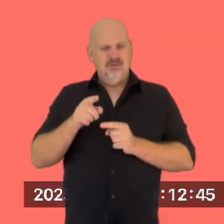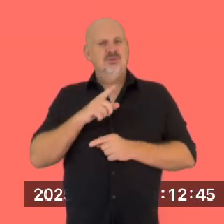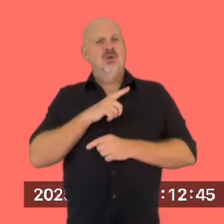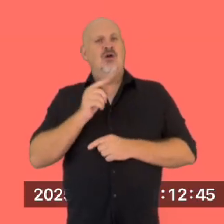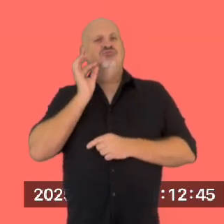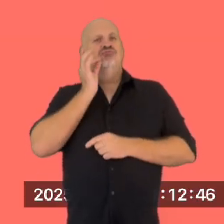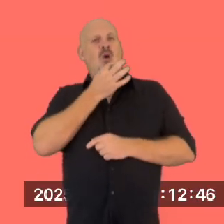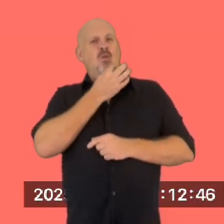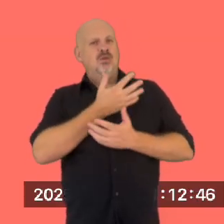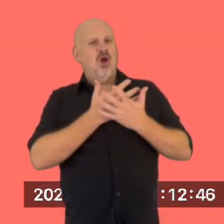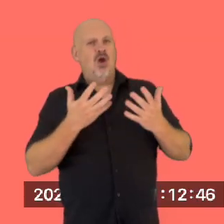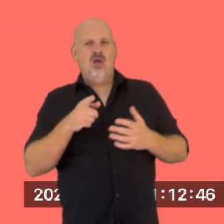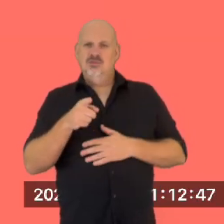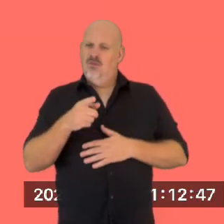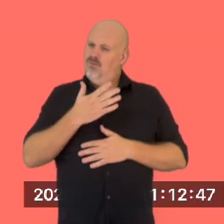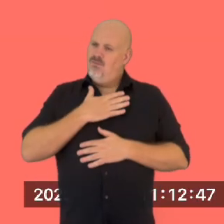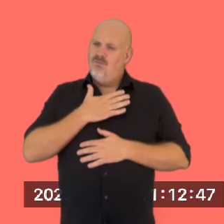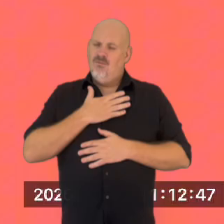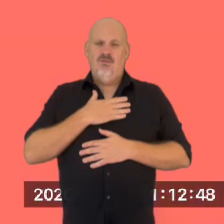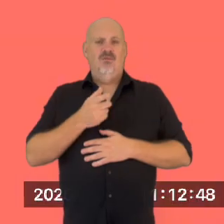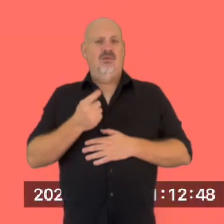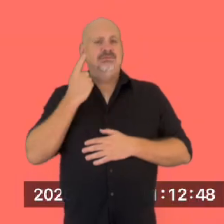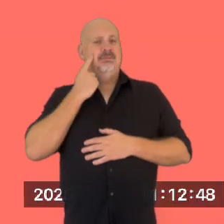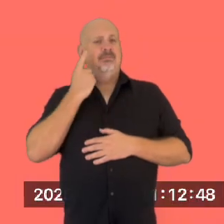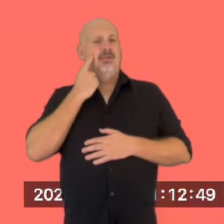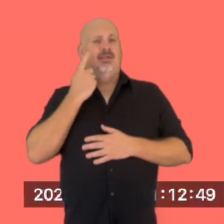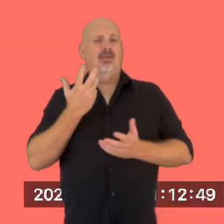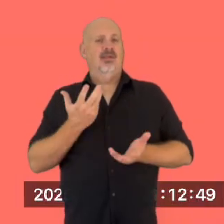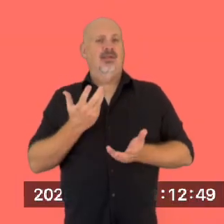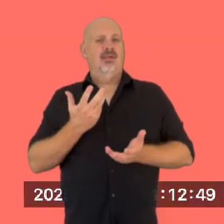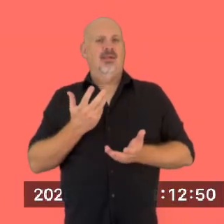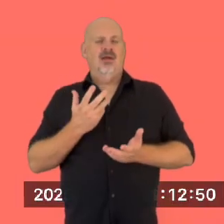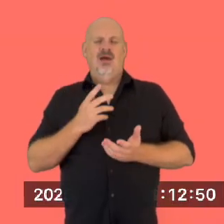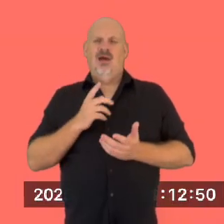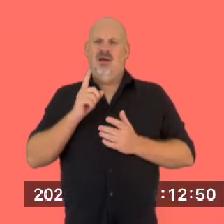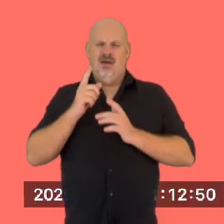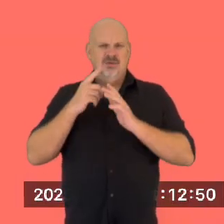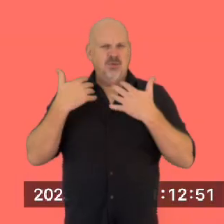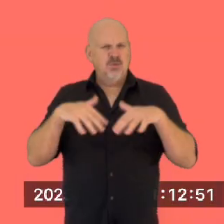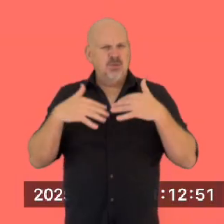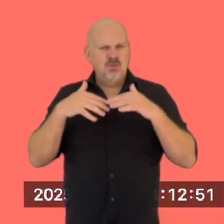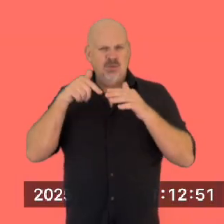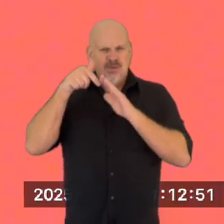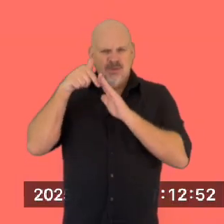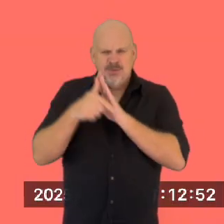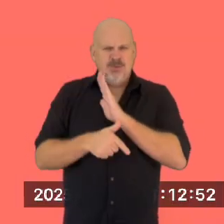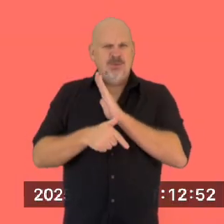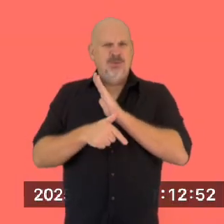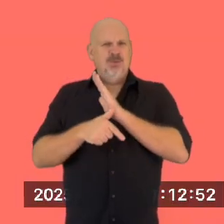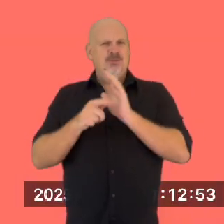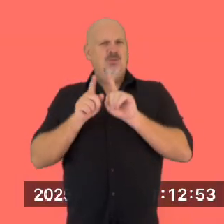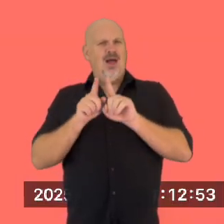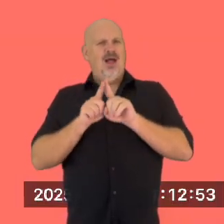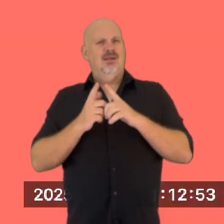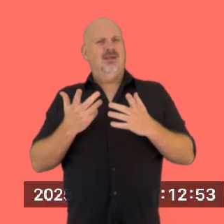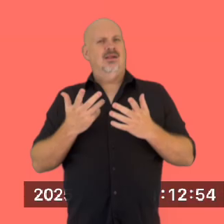one of the things that why the rose is sort of so fascinating to people is because it's so simple. Yes, it's really intricate